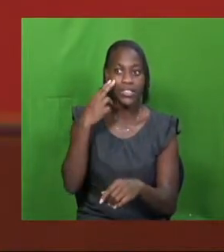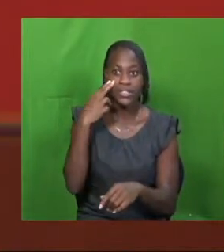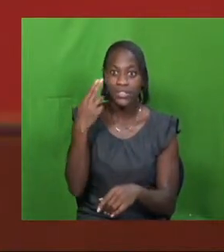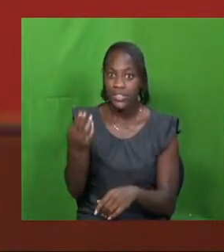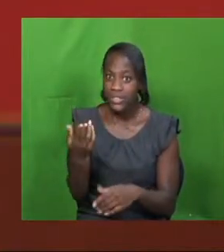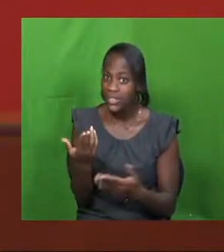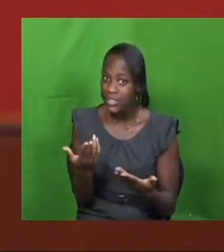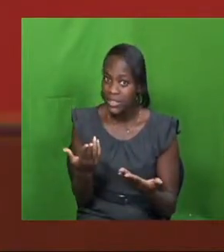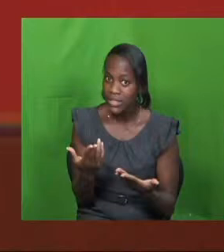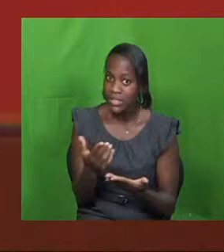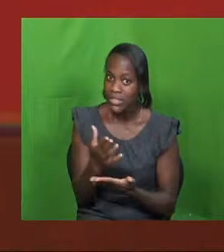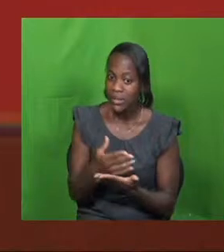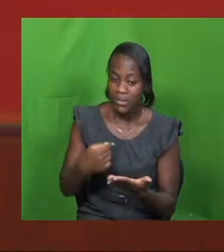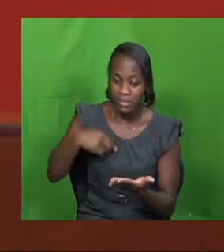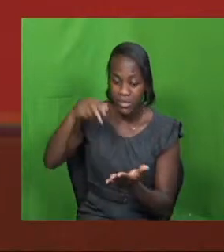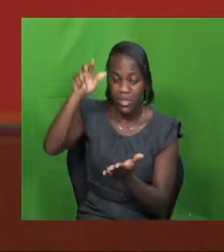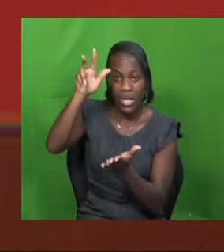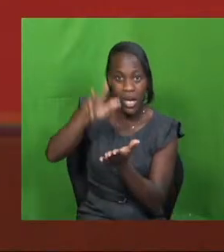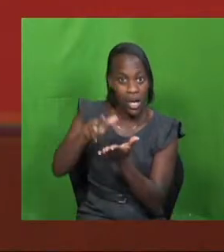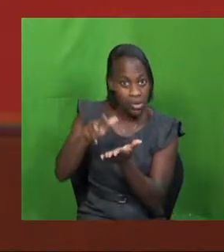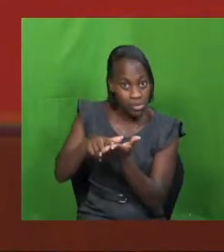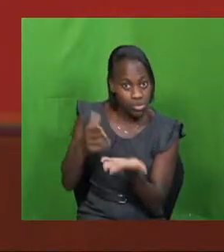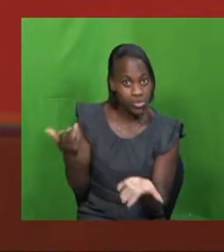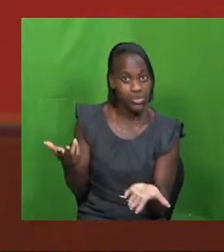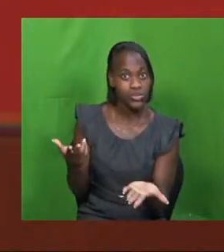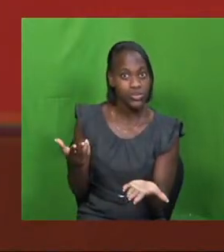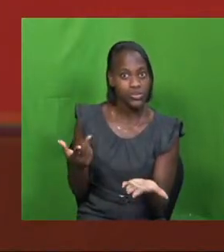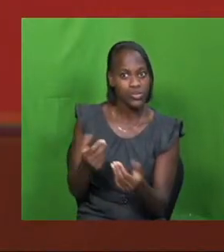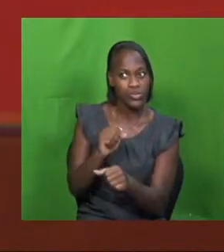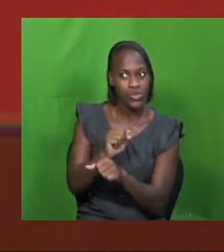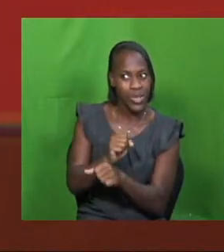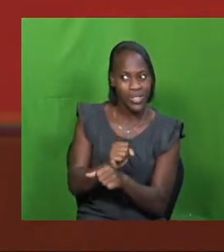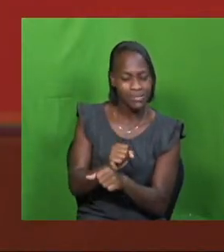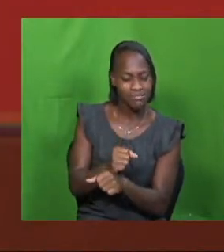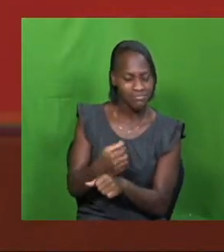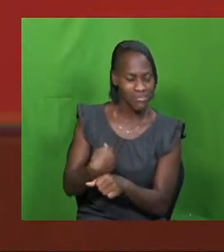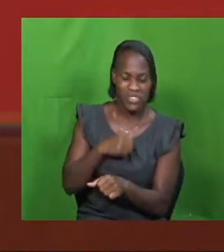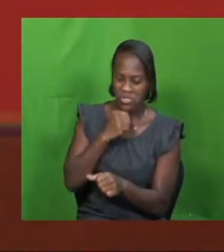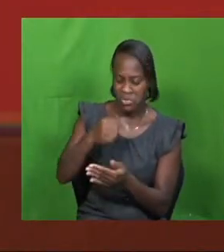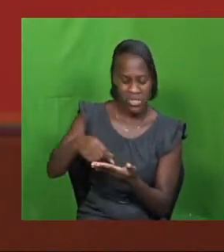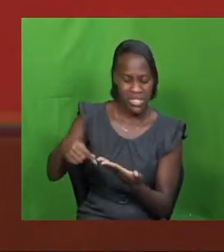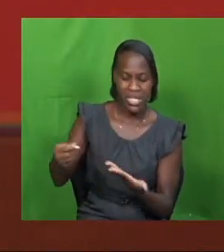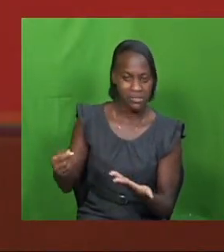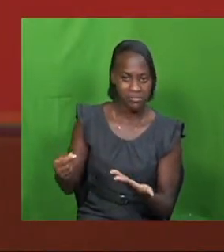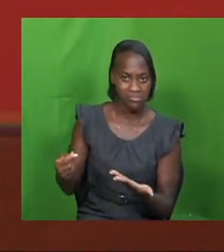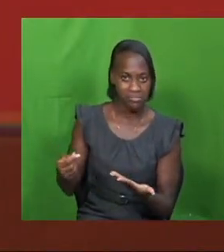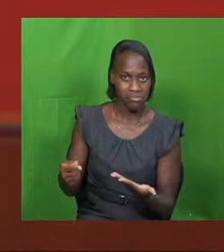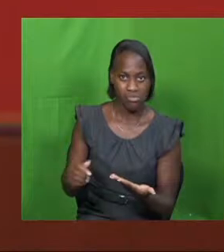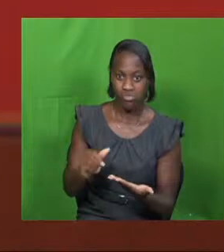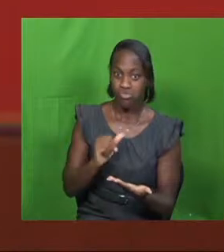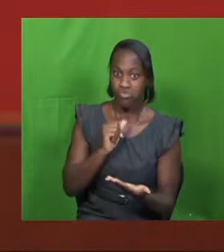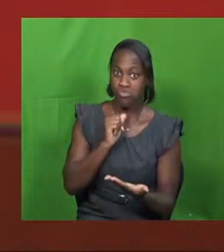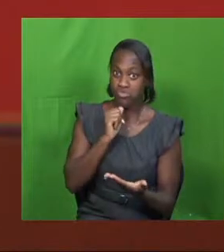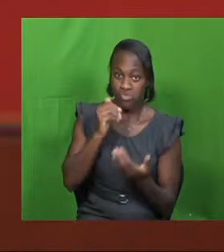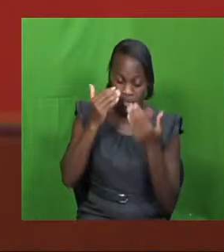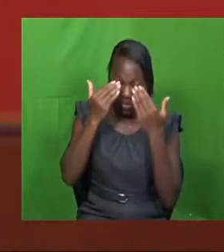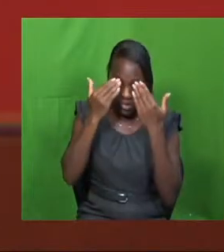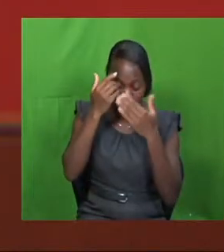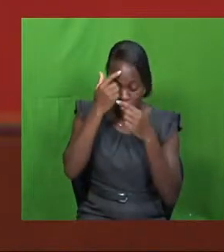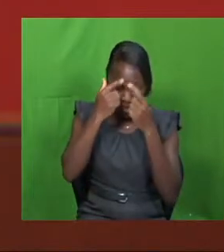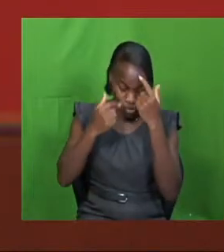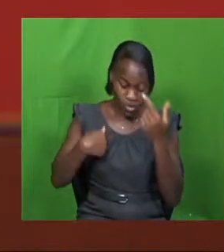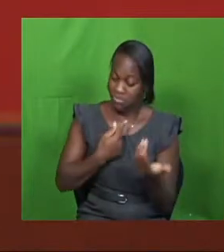to approve for you to do some things are declined. It's not because I love declining your